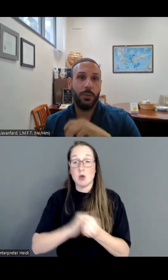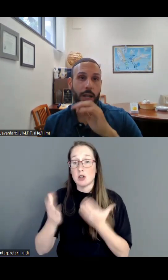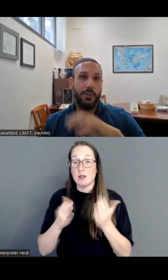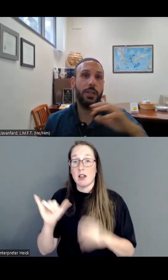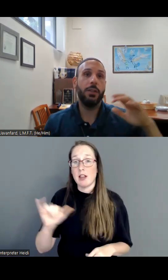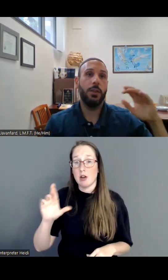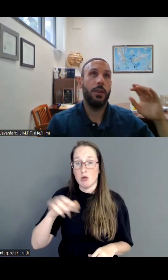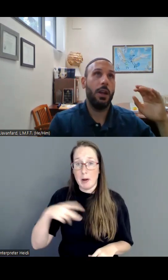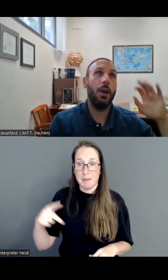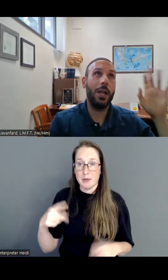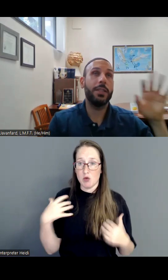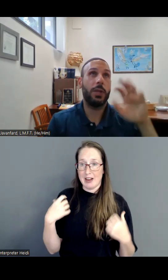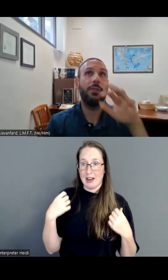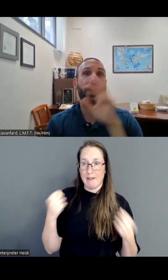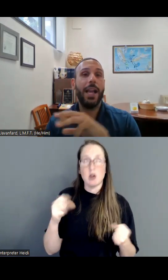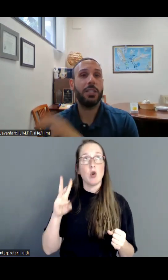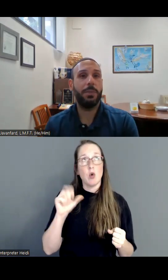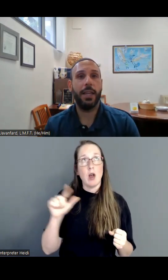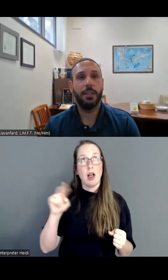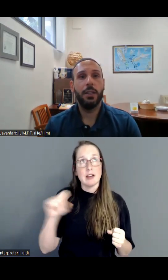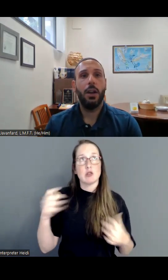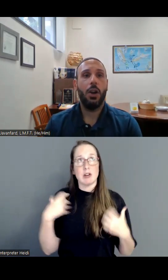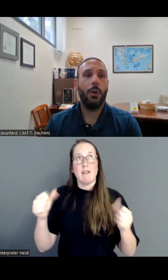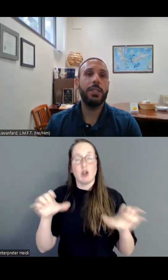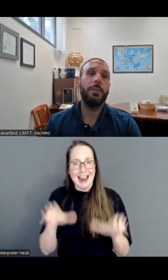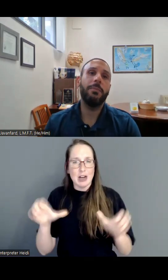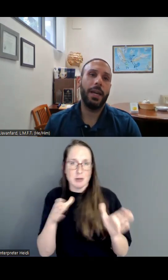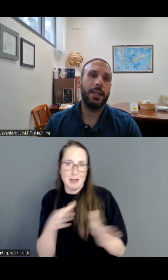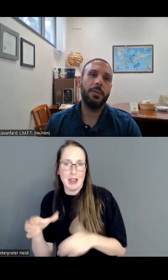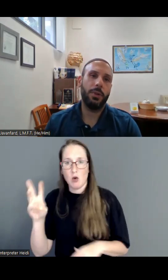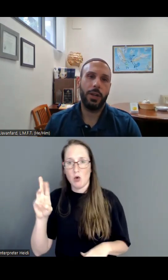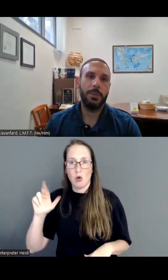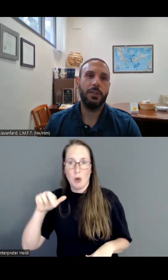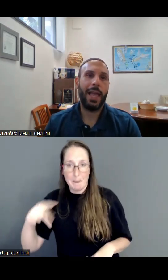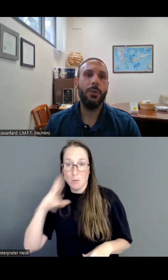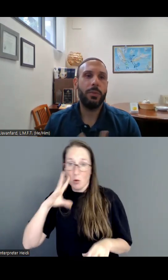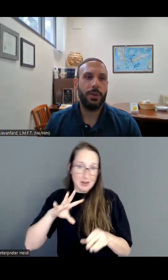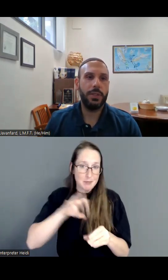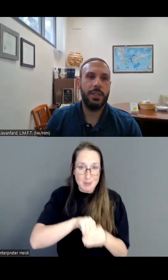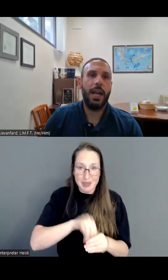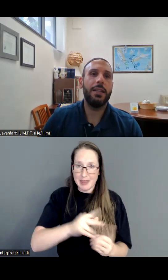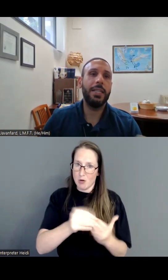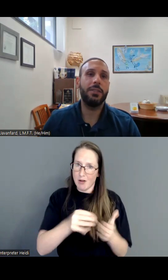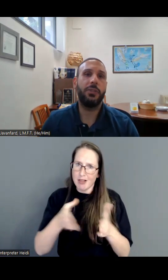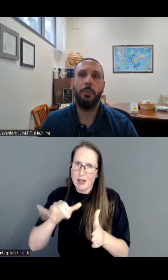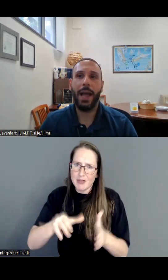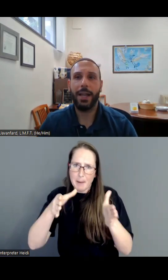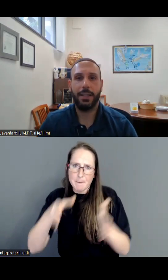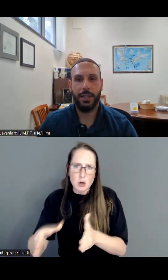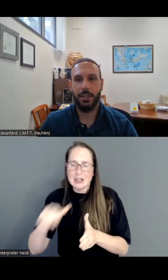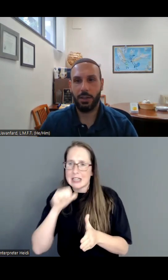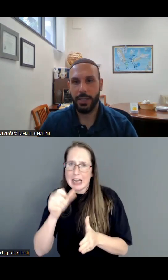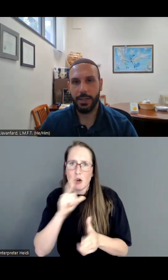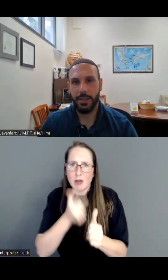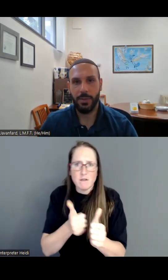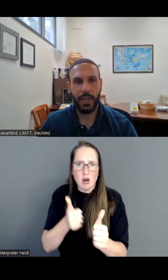RAP, Wellness Recovery Action Plan, are going to be embedded in the program to allow the person to not need to fall back